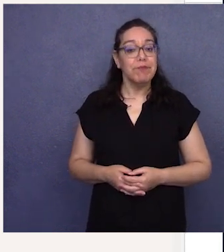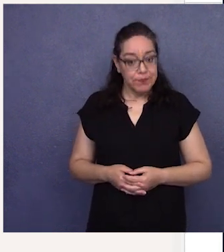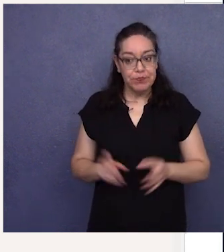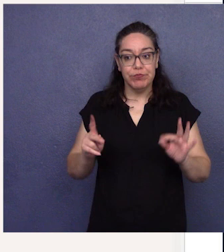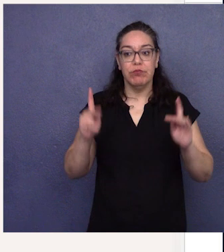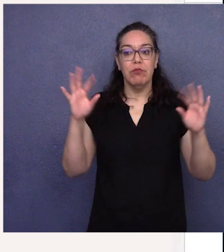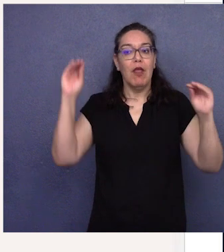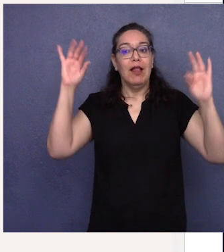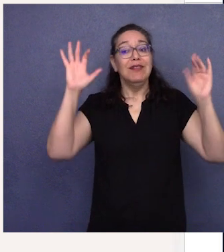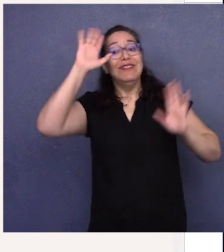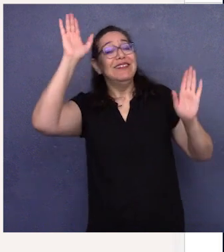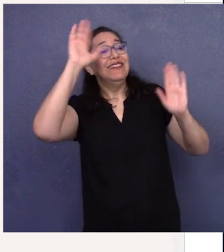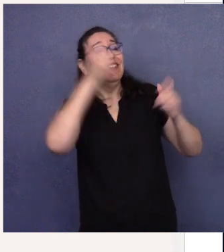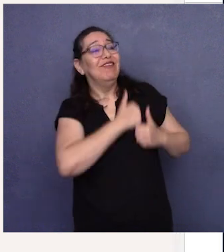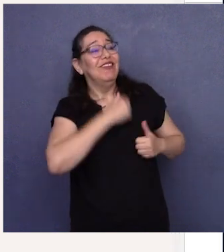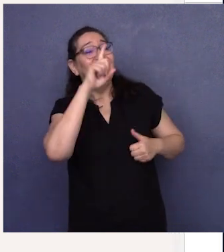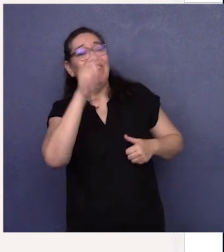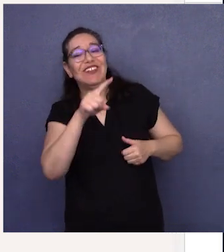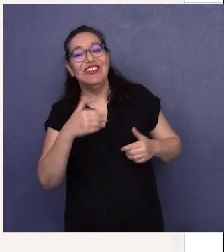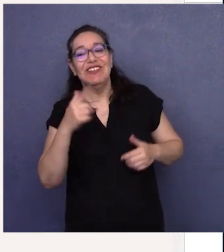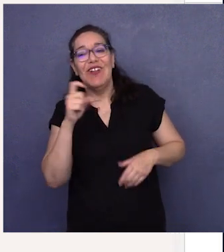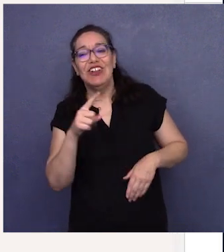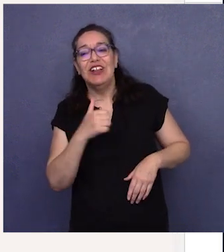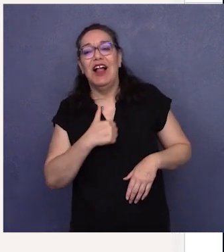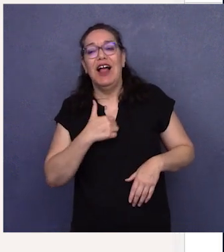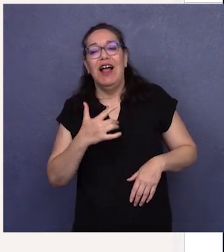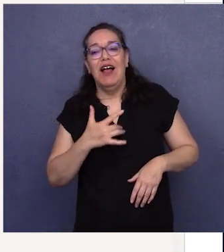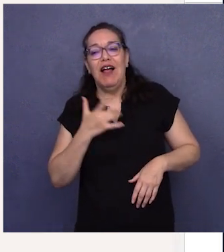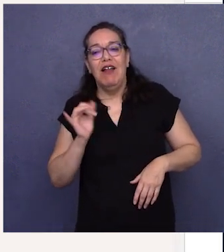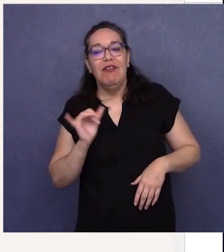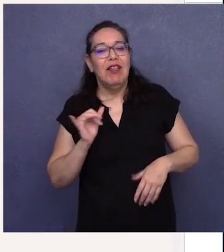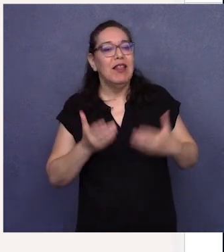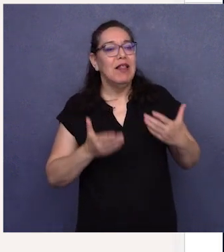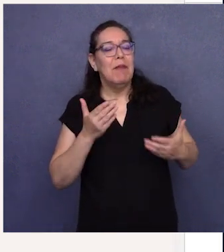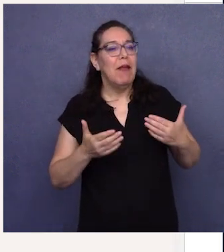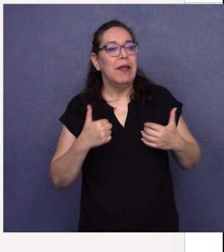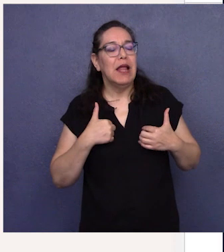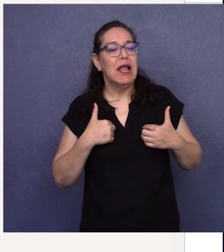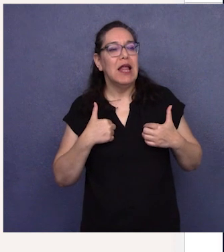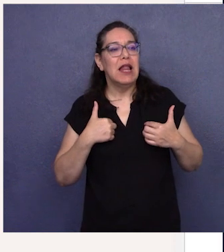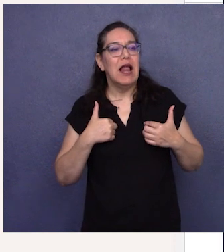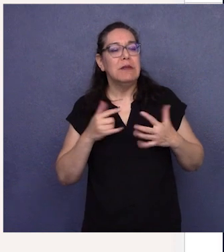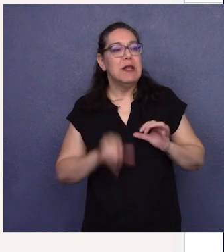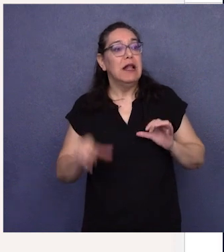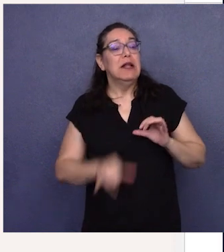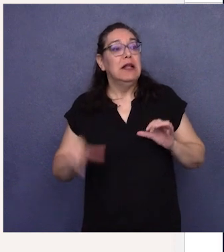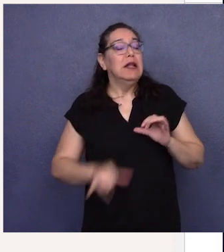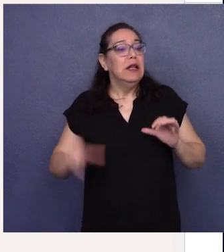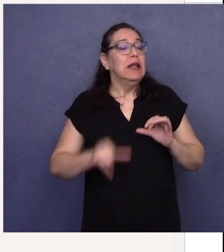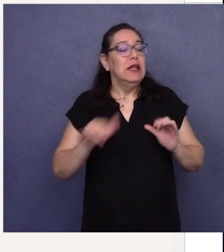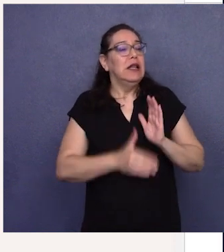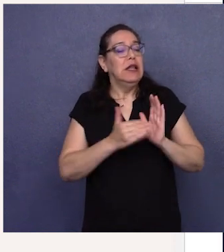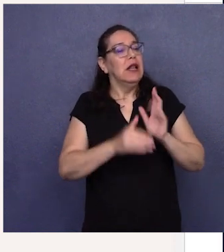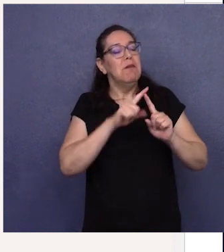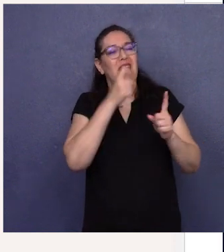All right. I have a question. I'm sorry. I feel like maybe I'm just like, I'm beating the dead horse here, but